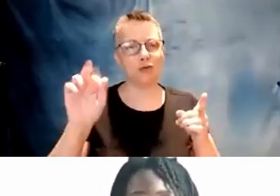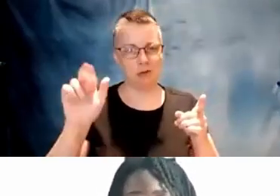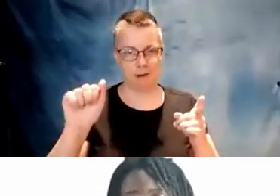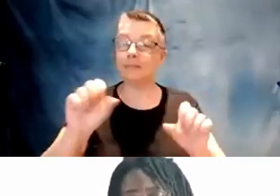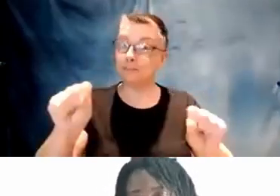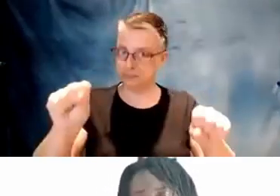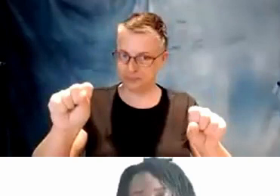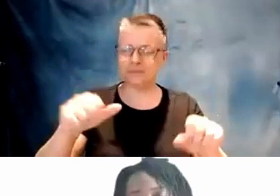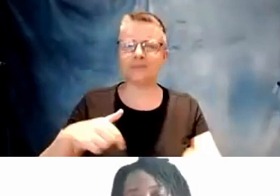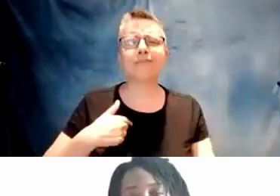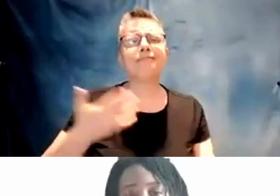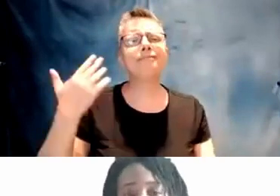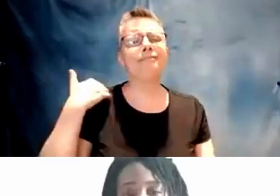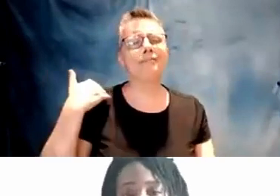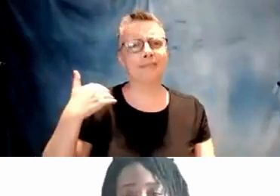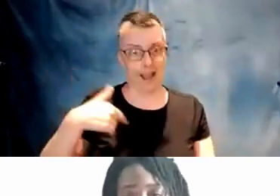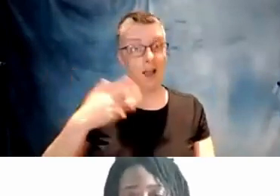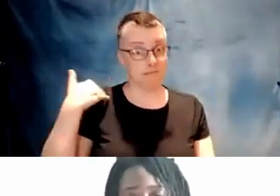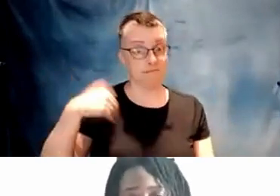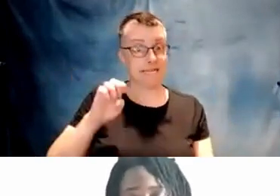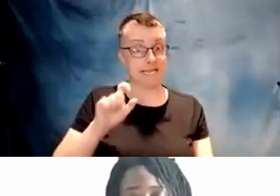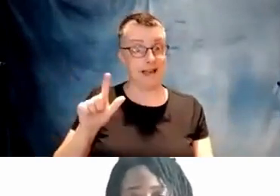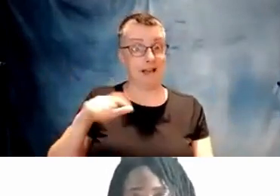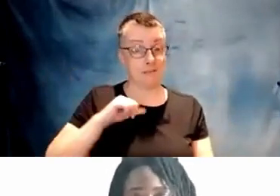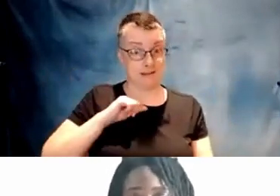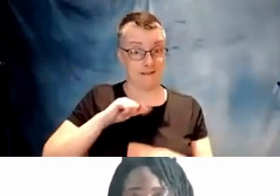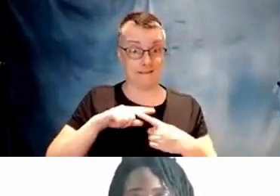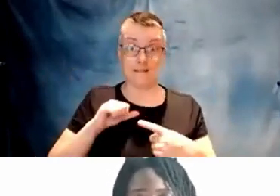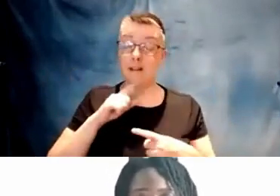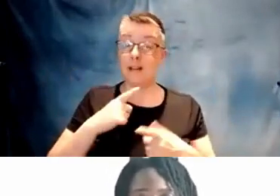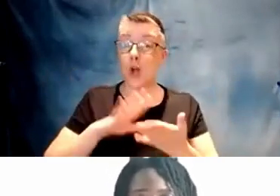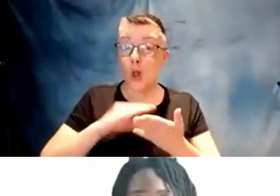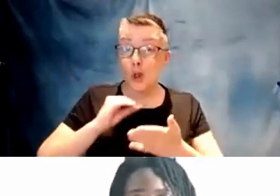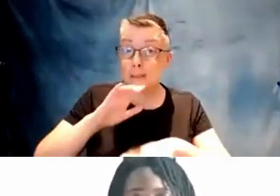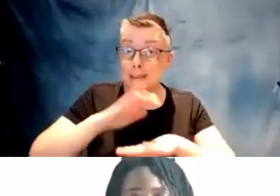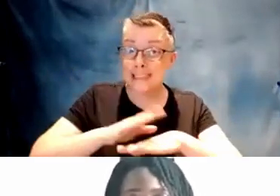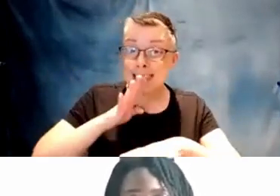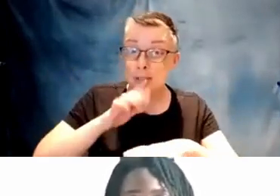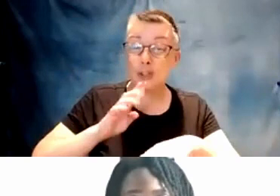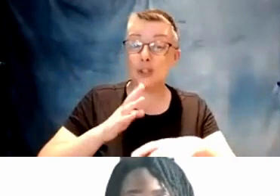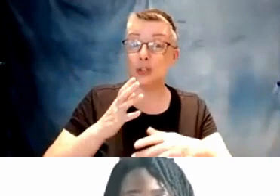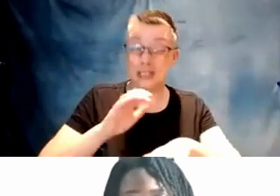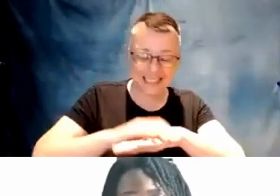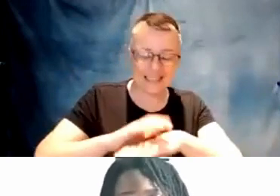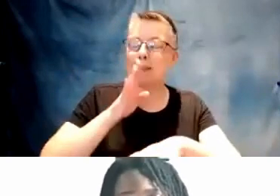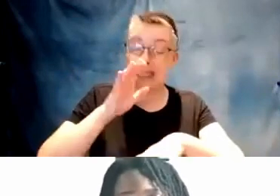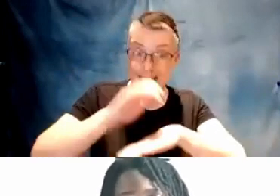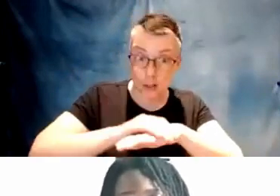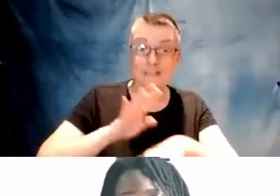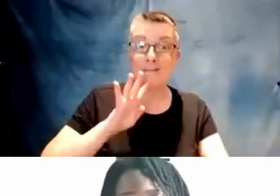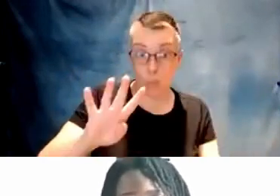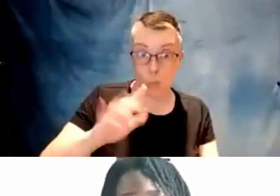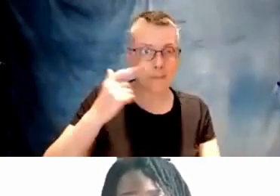I was an EL myself. I didn't speak English until I was like 4, but that was mainly because, you know, my parents were